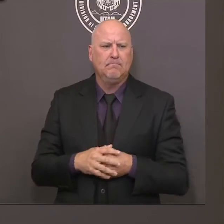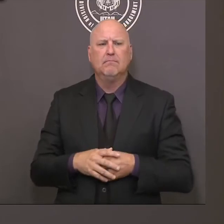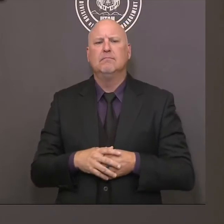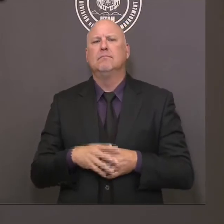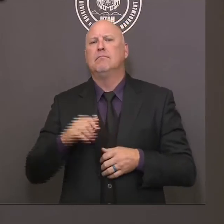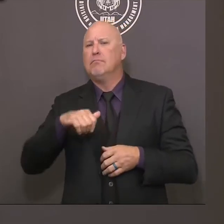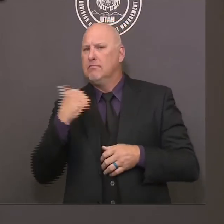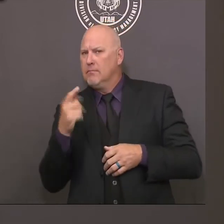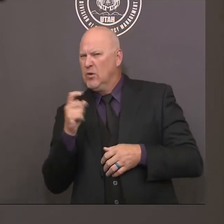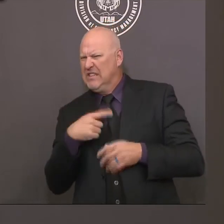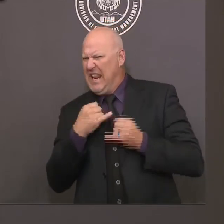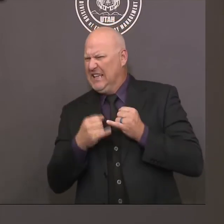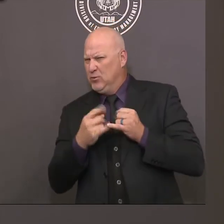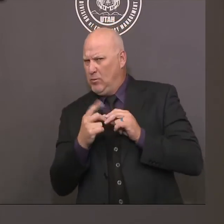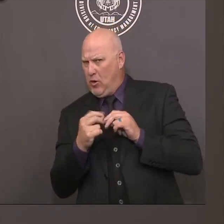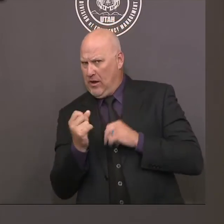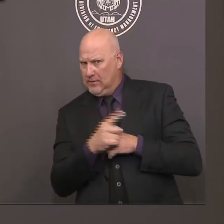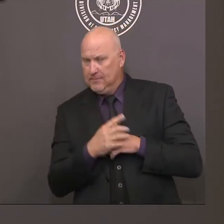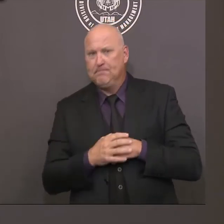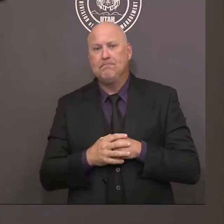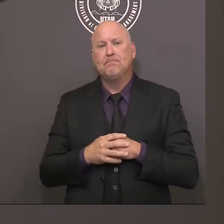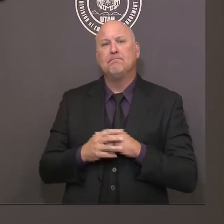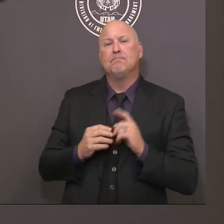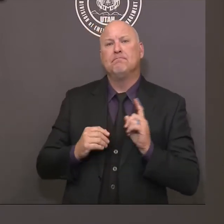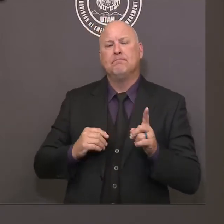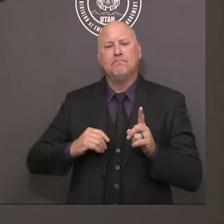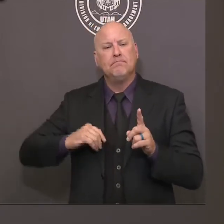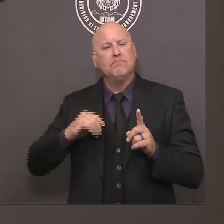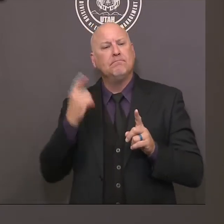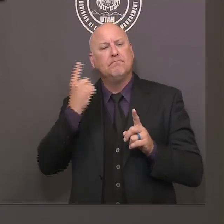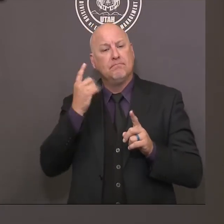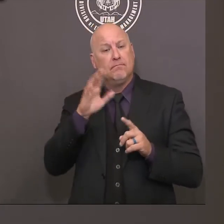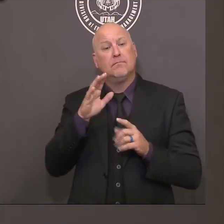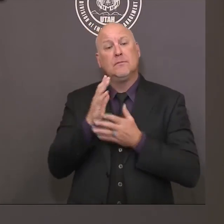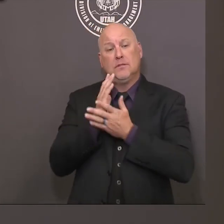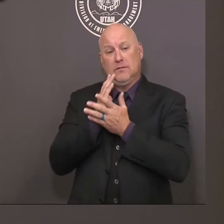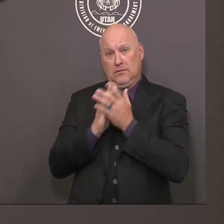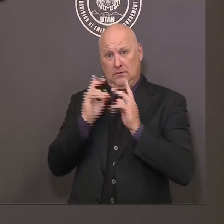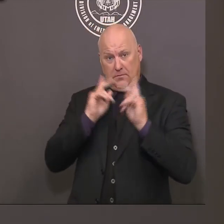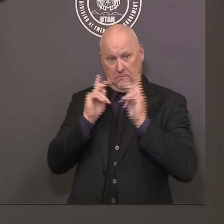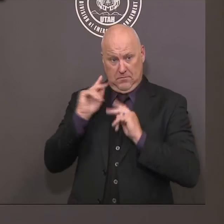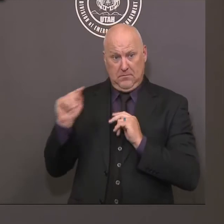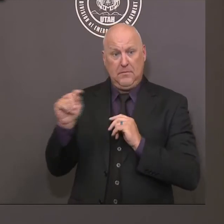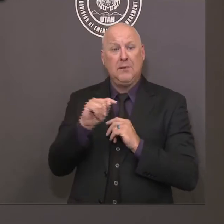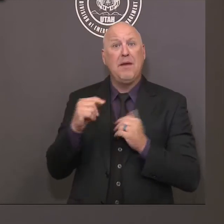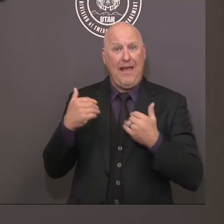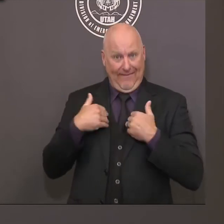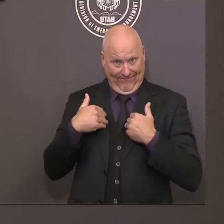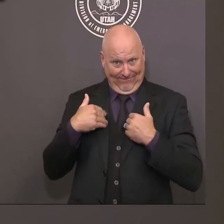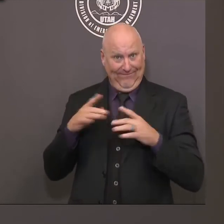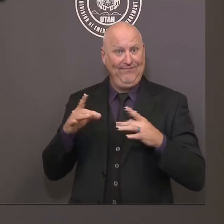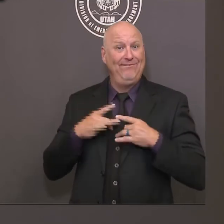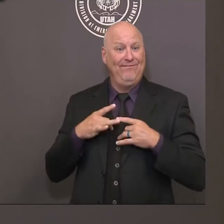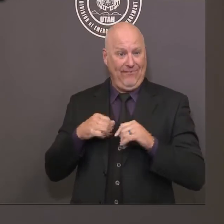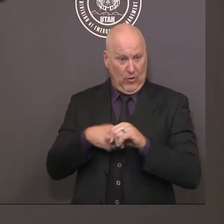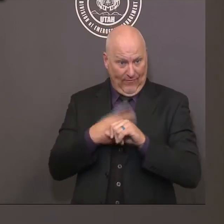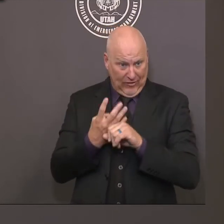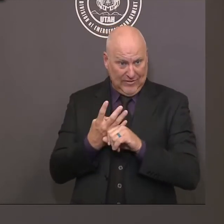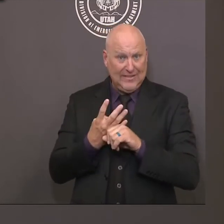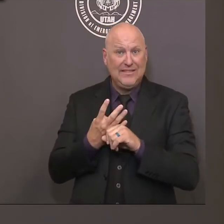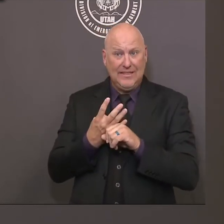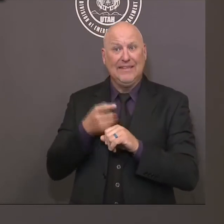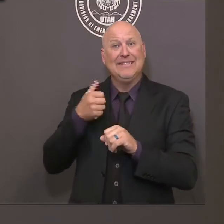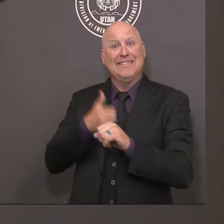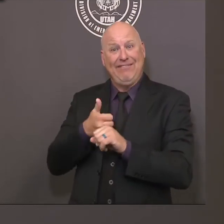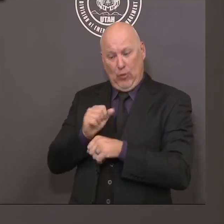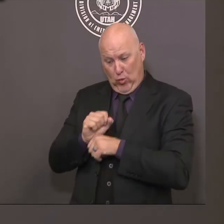meat packing plant is, you have people who potentially have COVID-19 working with meat that becomes food. Is there a risk at all